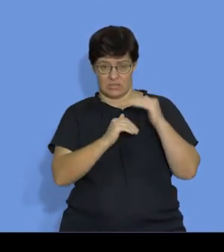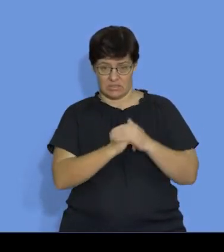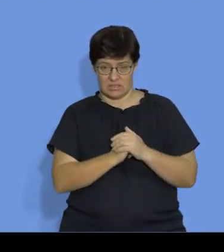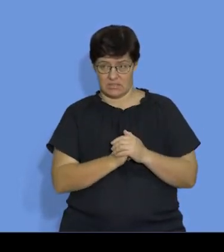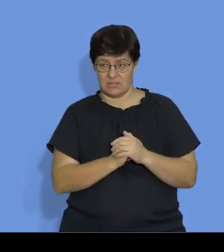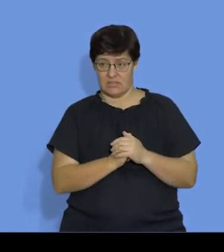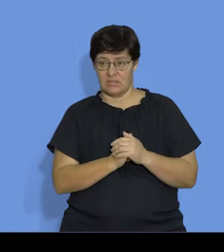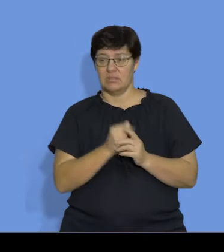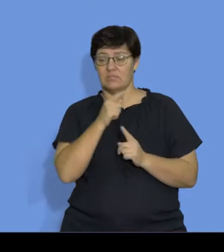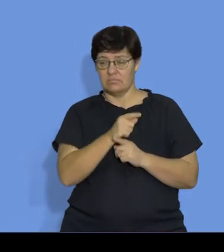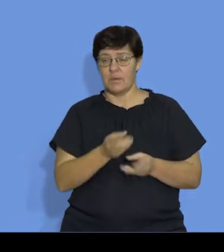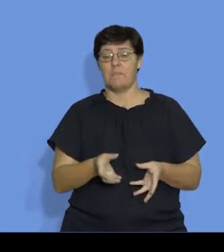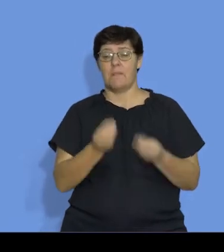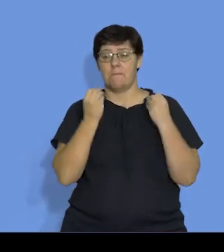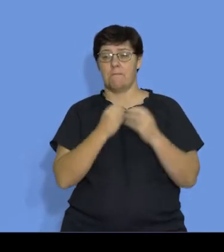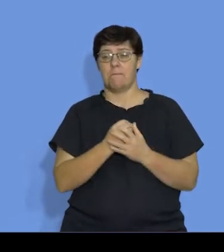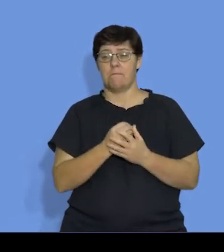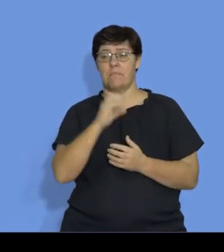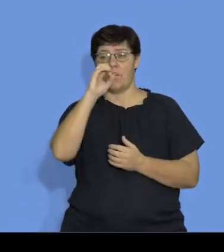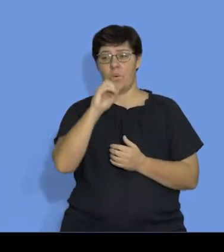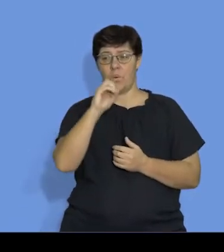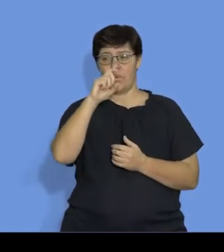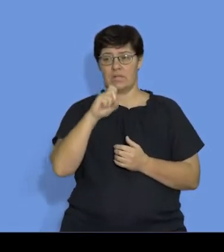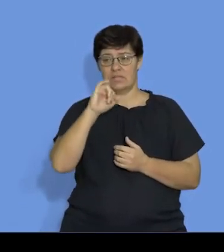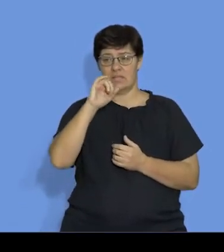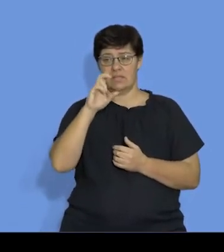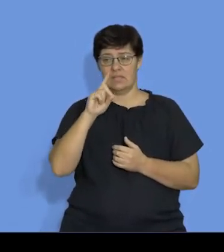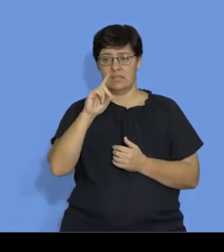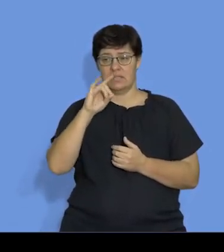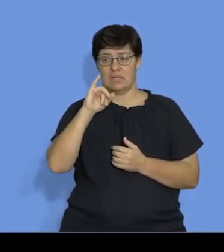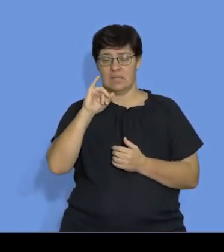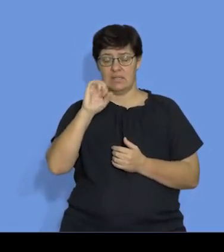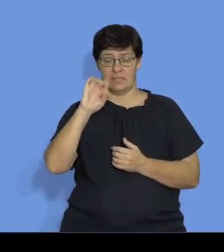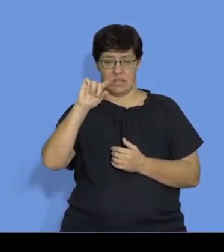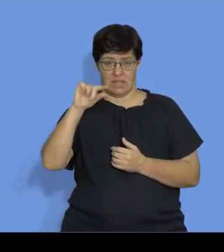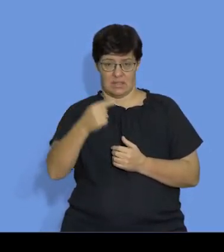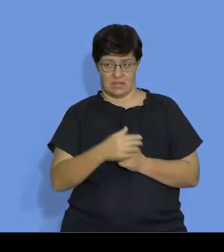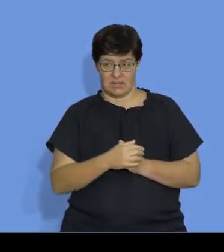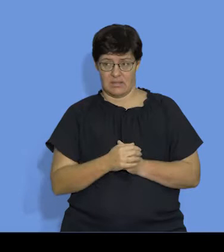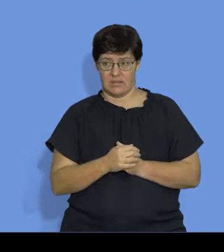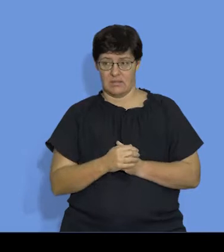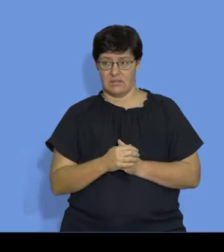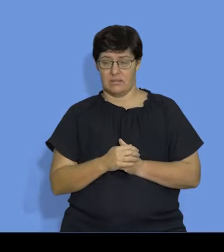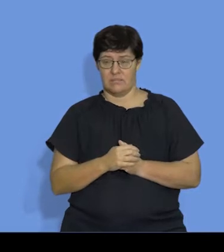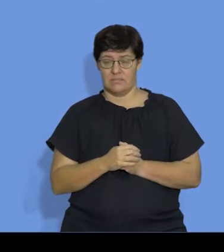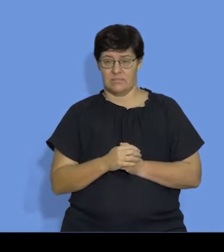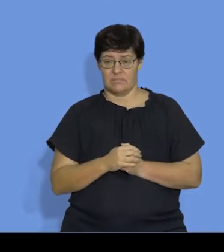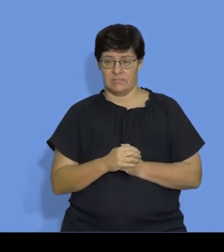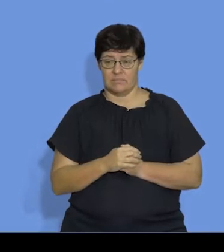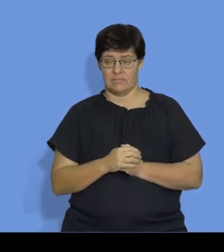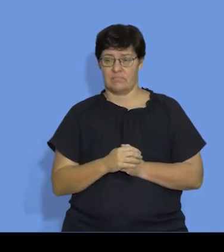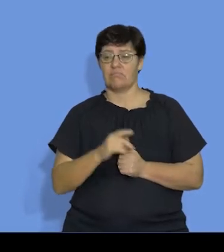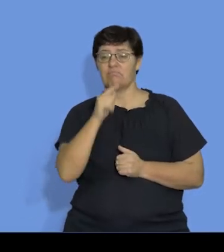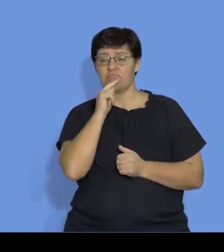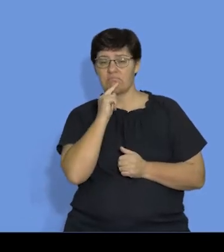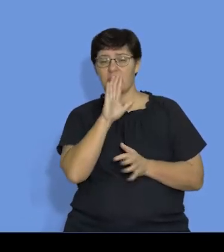And then this one undergoes oxidation, right? Okay. And then in the